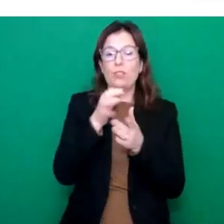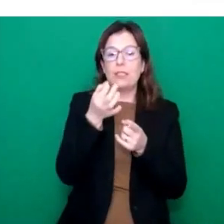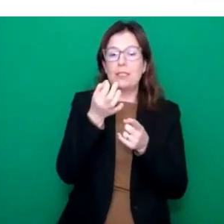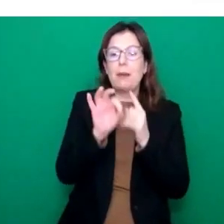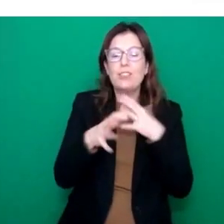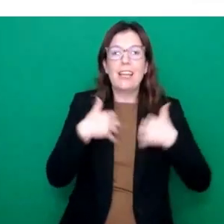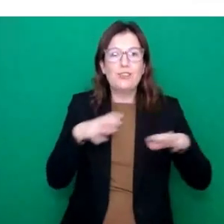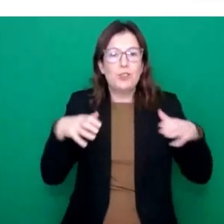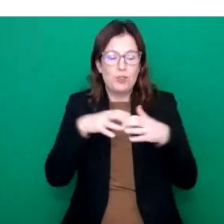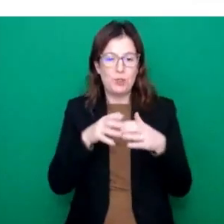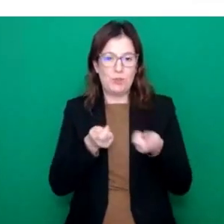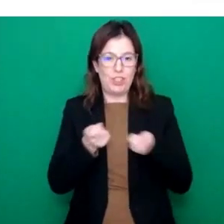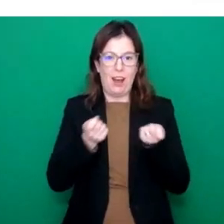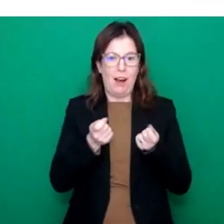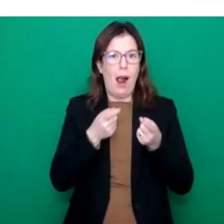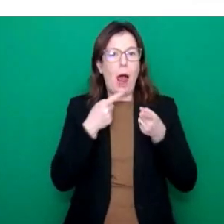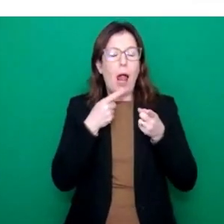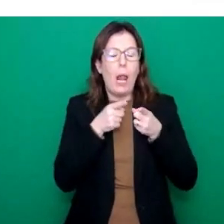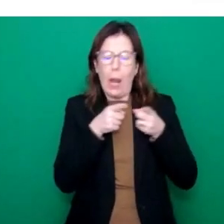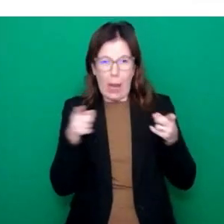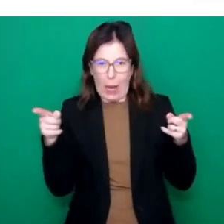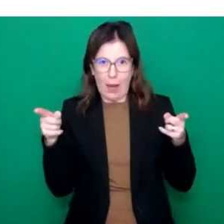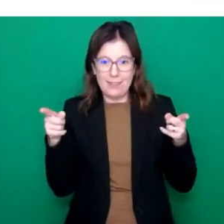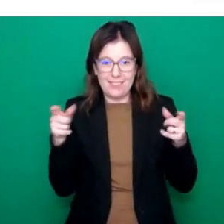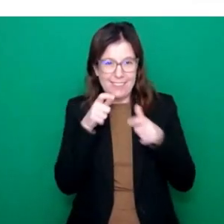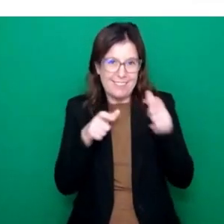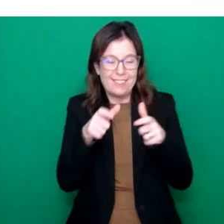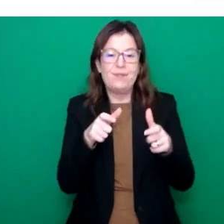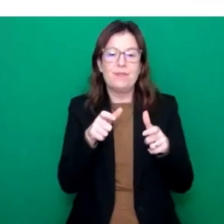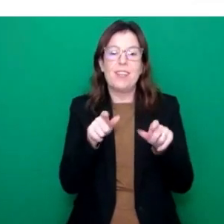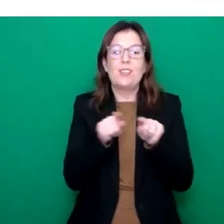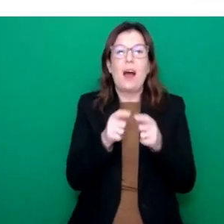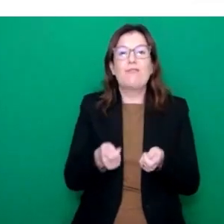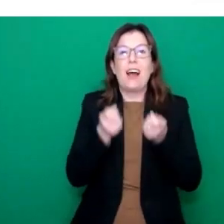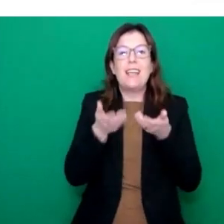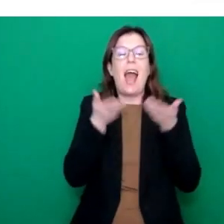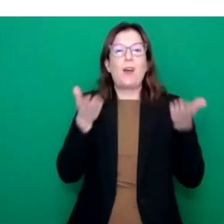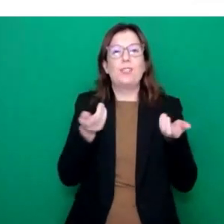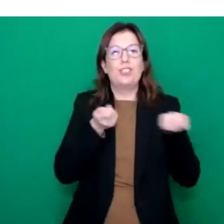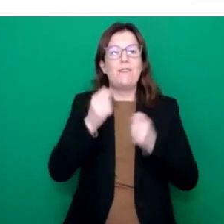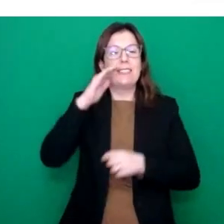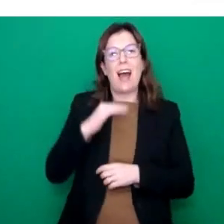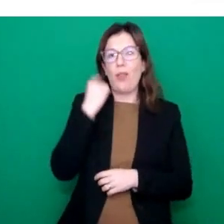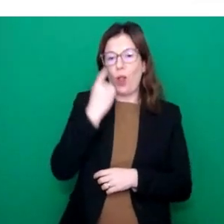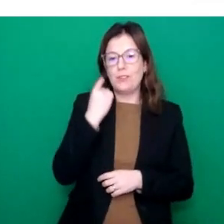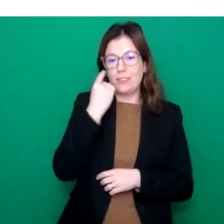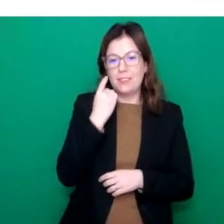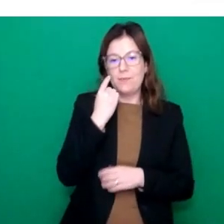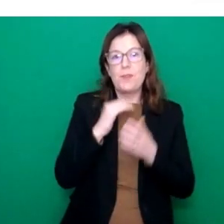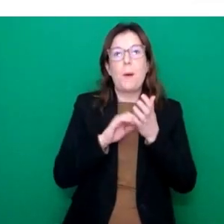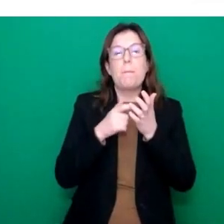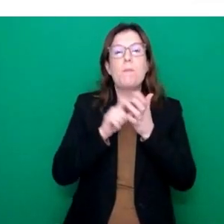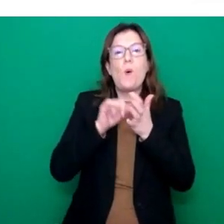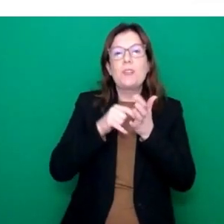Group Chair. Bit of a mouthful. I'm also the Race Equity Working Group Chair for South London and Maudsley NHS